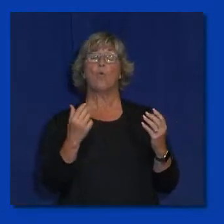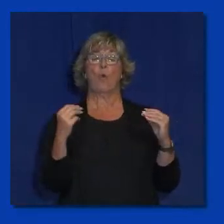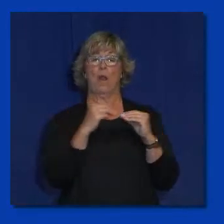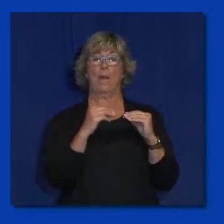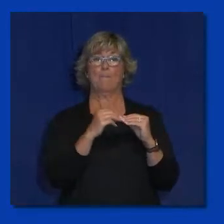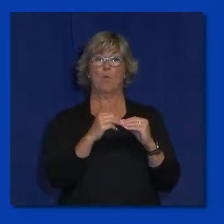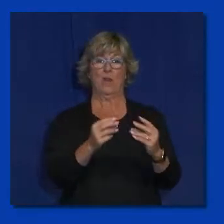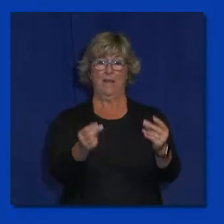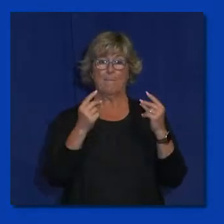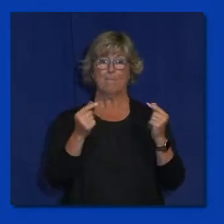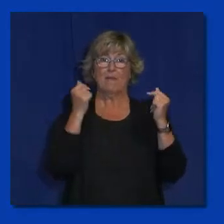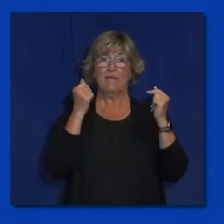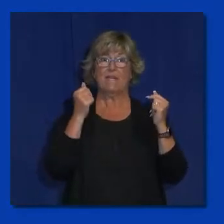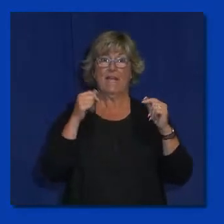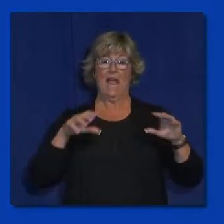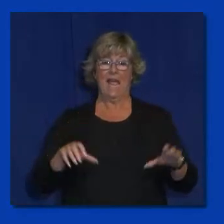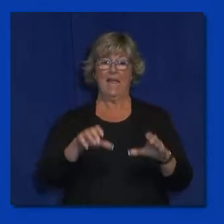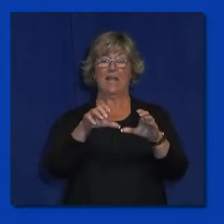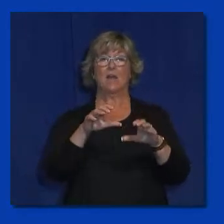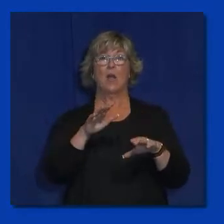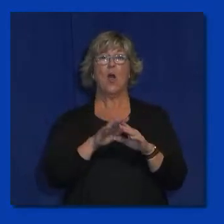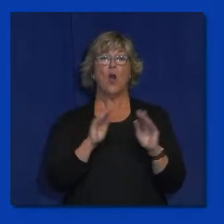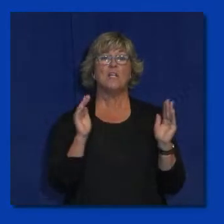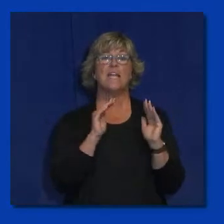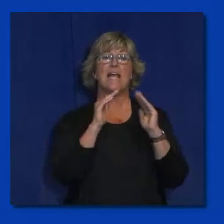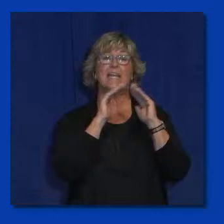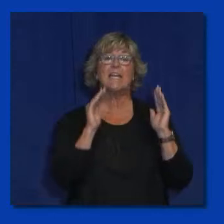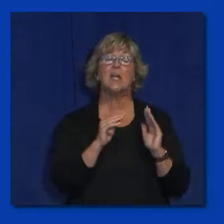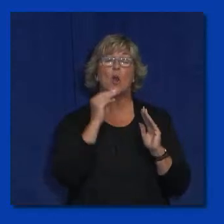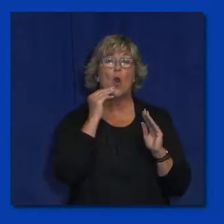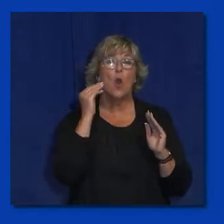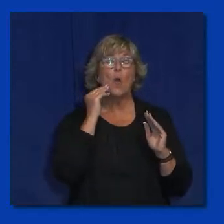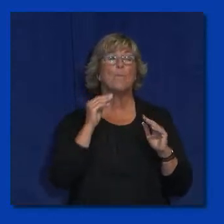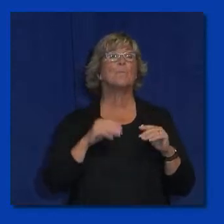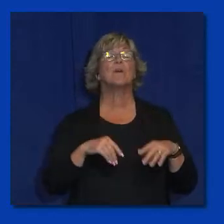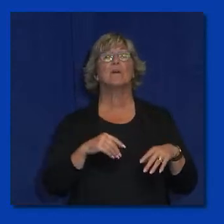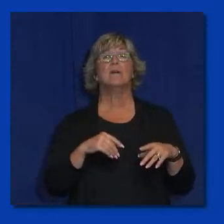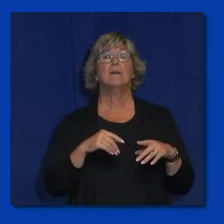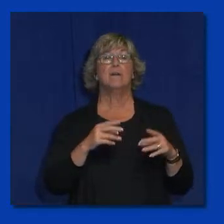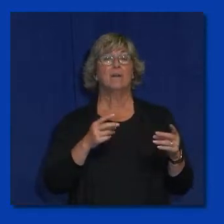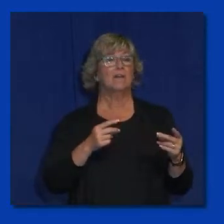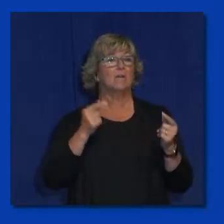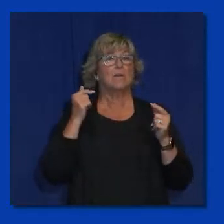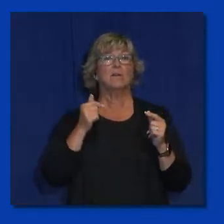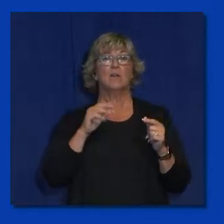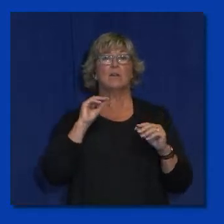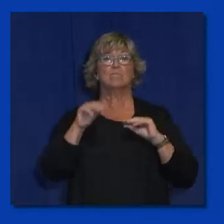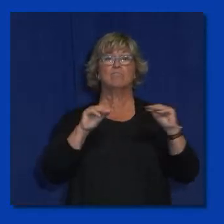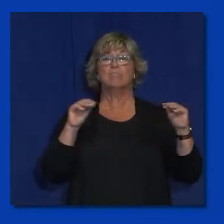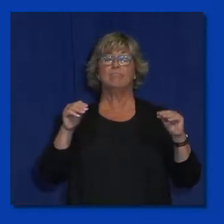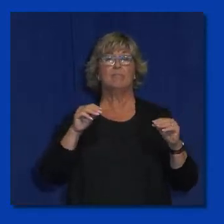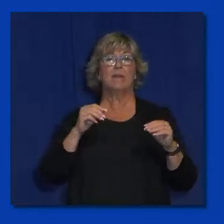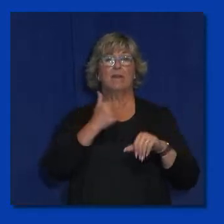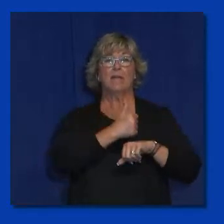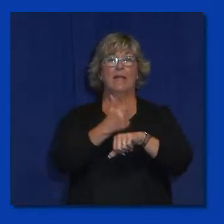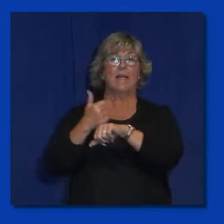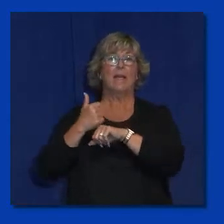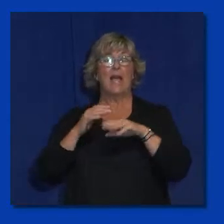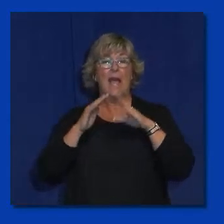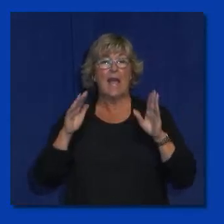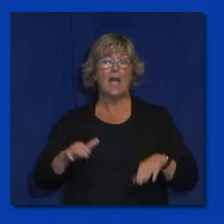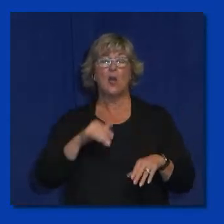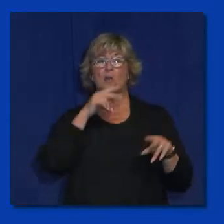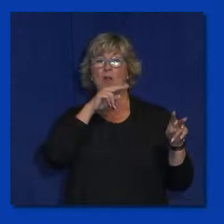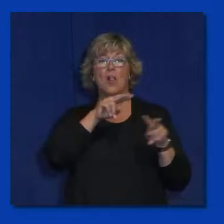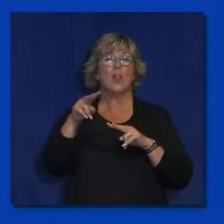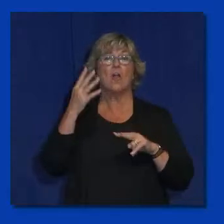more immediate action, particularly on tiny homes, short-term strategies to address, rapid rehousing, deal with the crisis on the streets, not